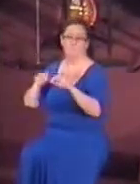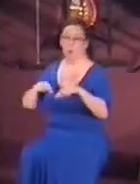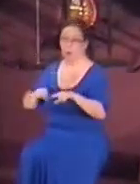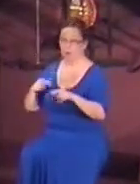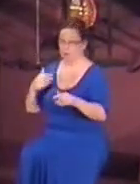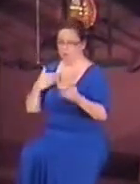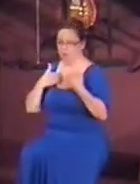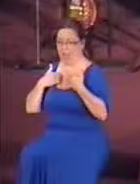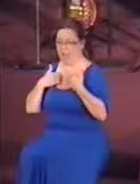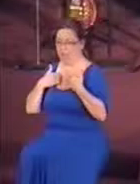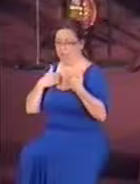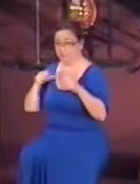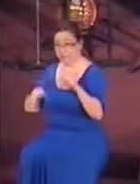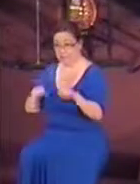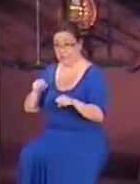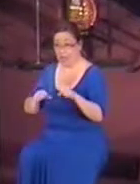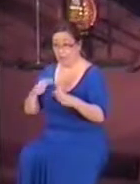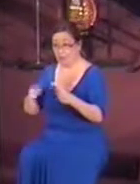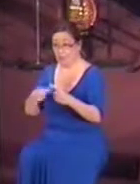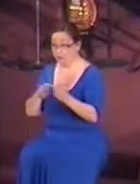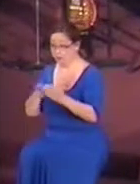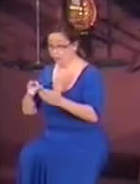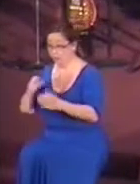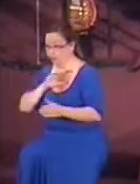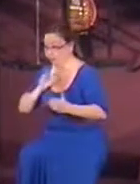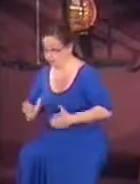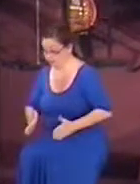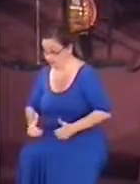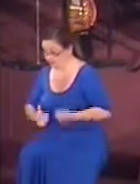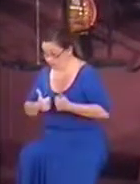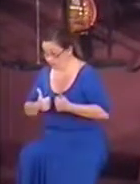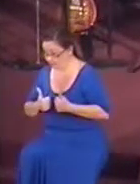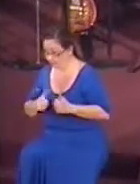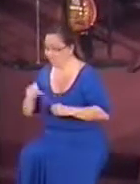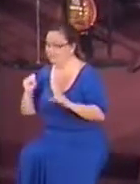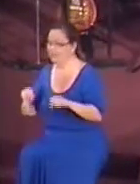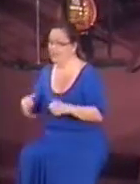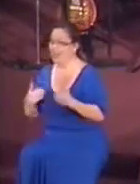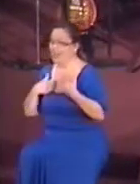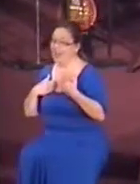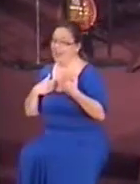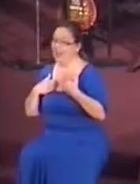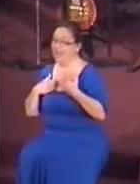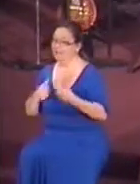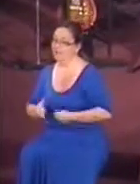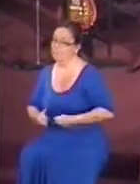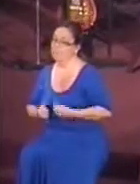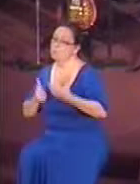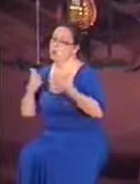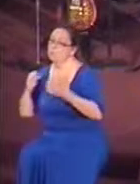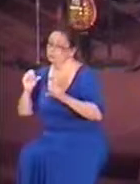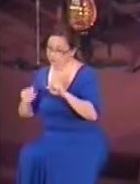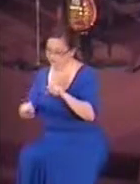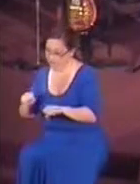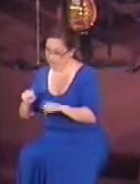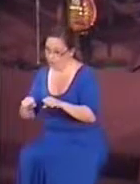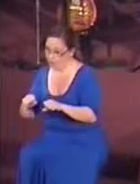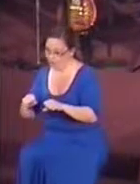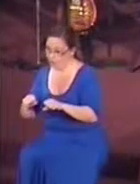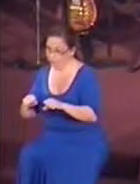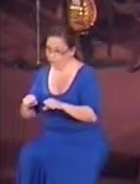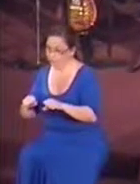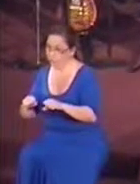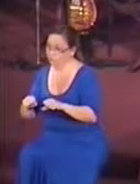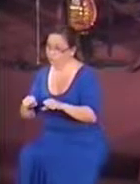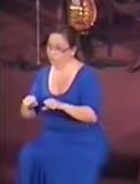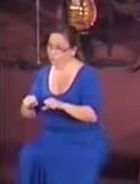have intellectual doubts about the truthfulness of Christianity, we can also have what are called emotional doubts. Emotional doubts deal